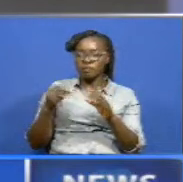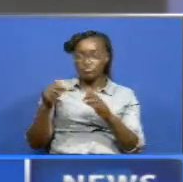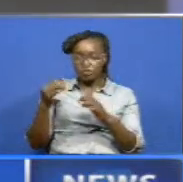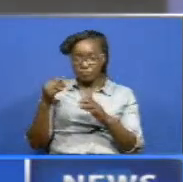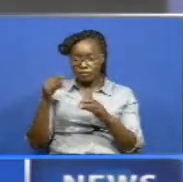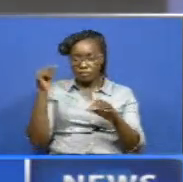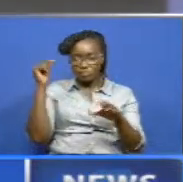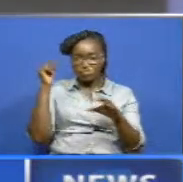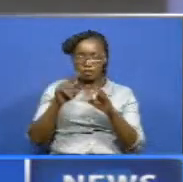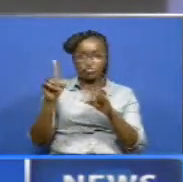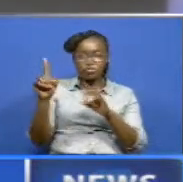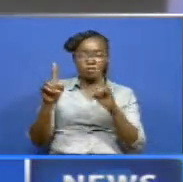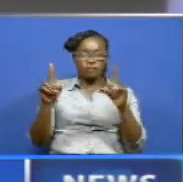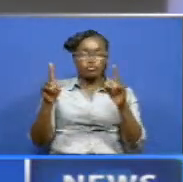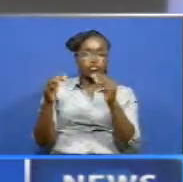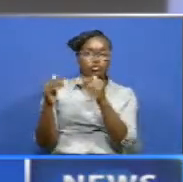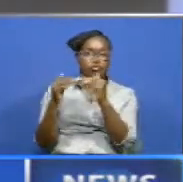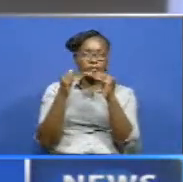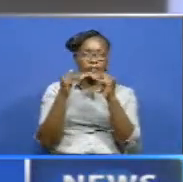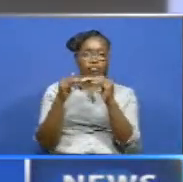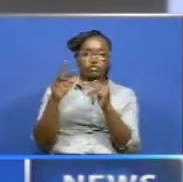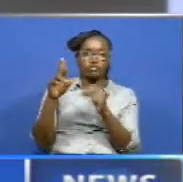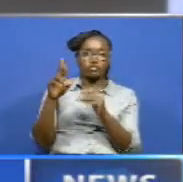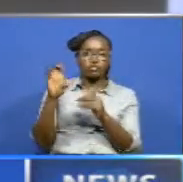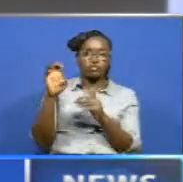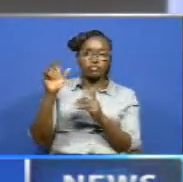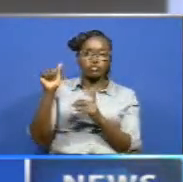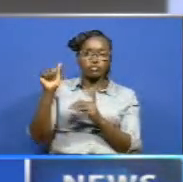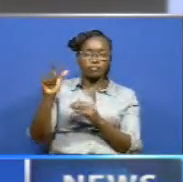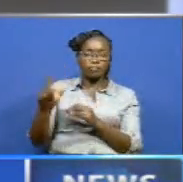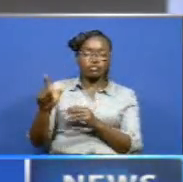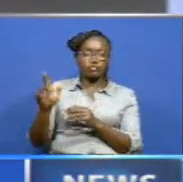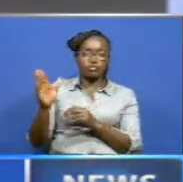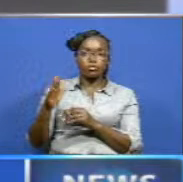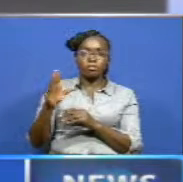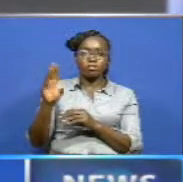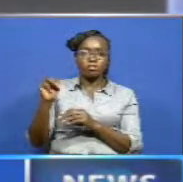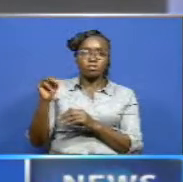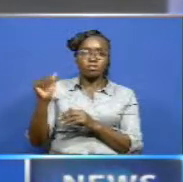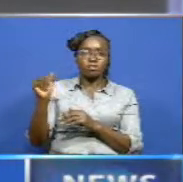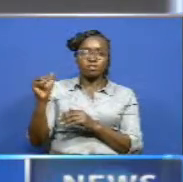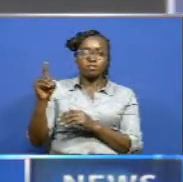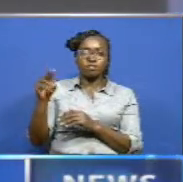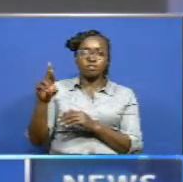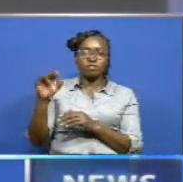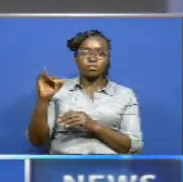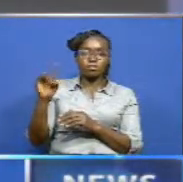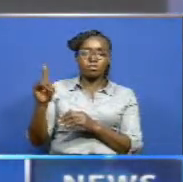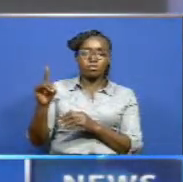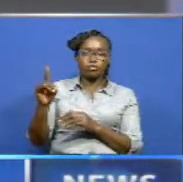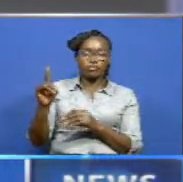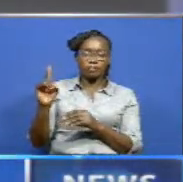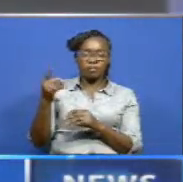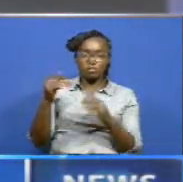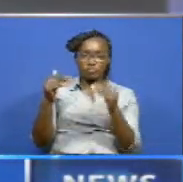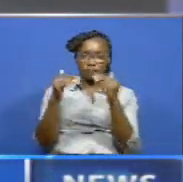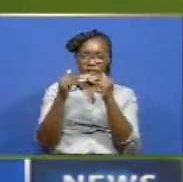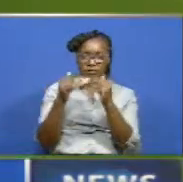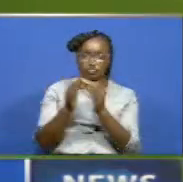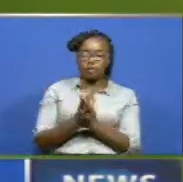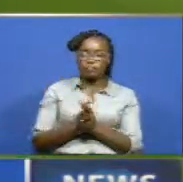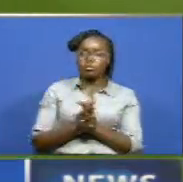in a 1-1 draw with Real Madrid in their first leg tie at Alfredo Di Stefano.